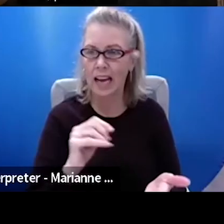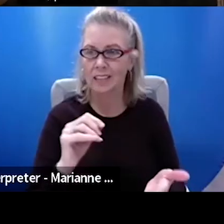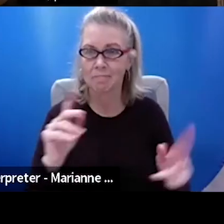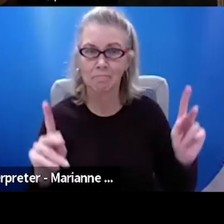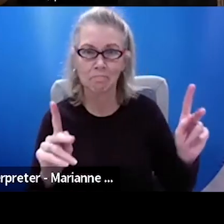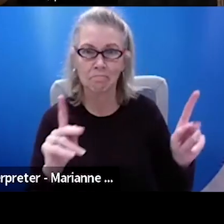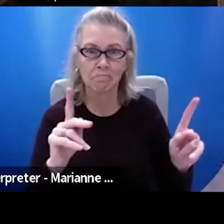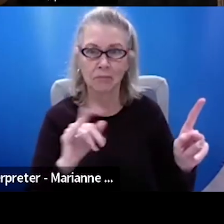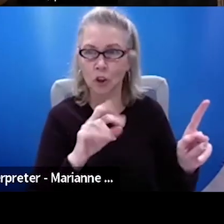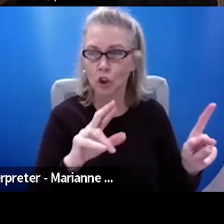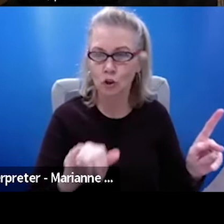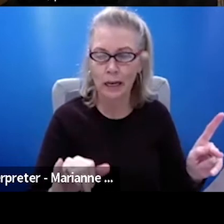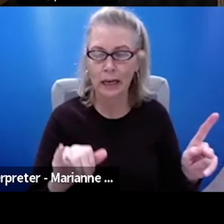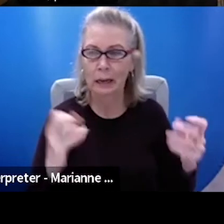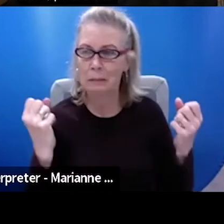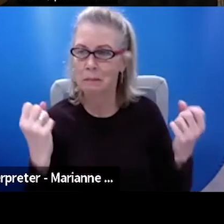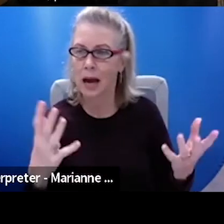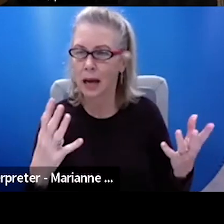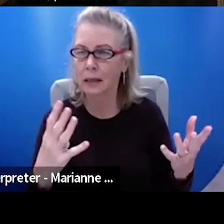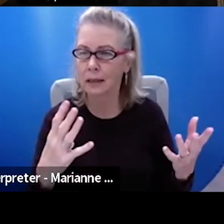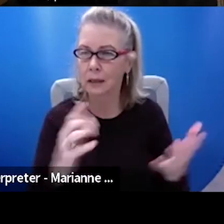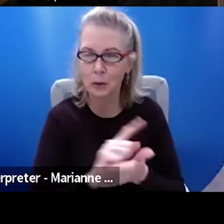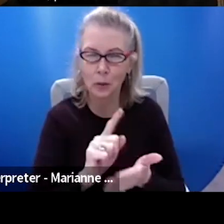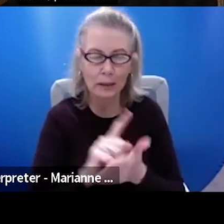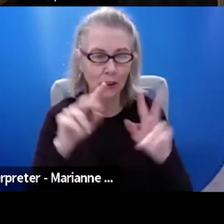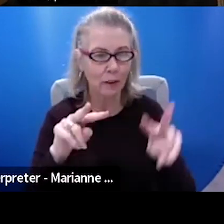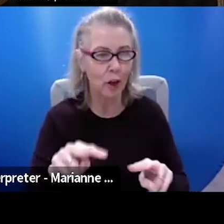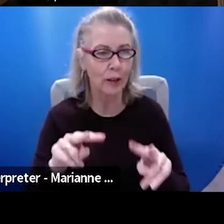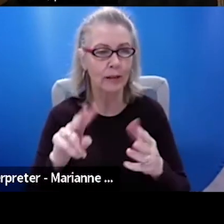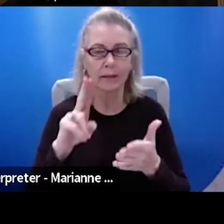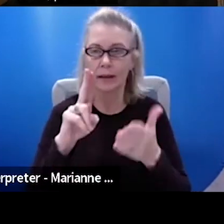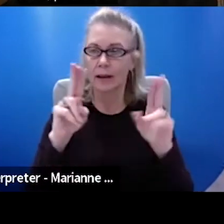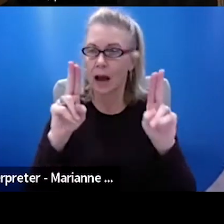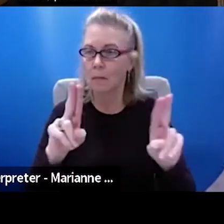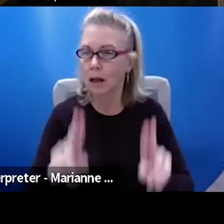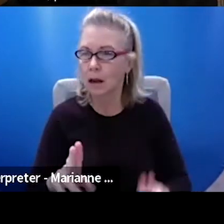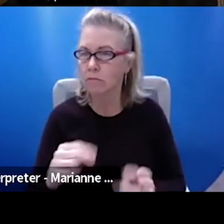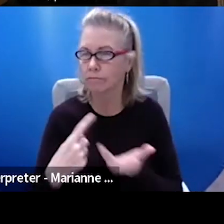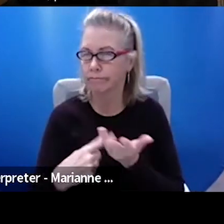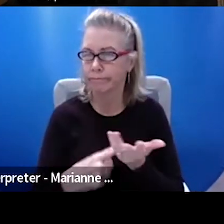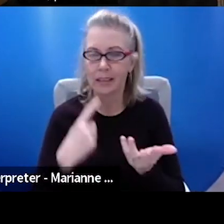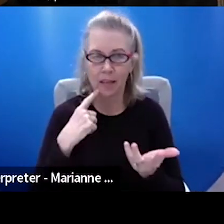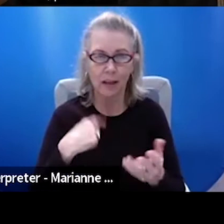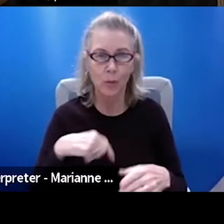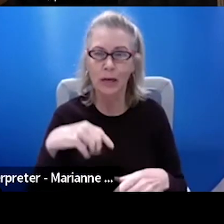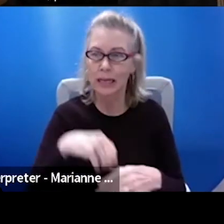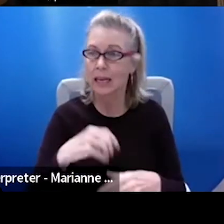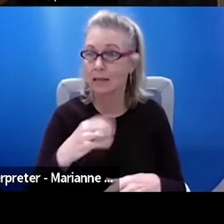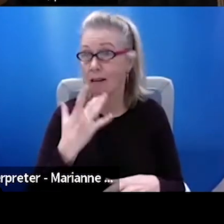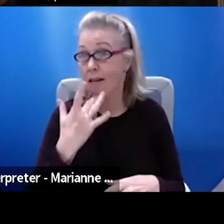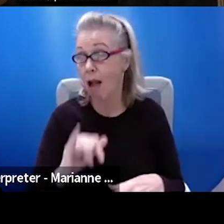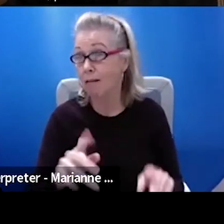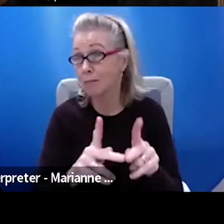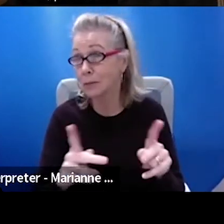of looking at applications and discussing. And I think we're in a luxurious position that we have such